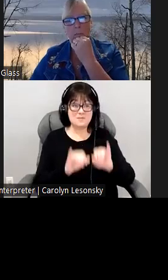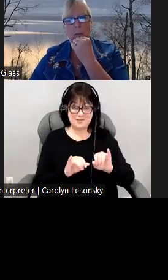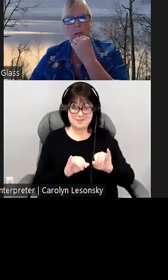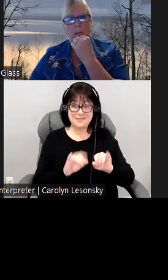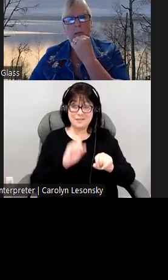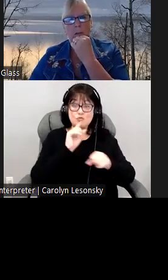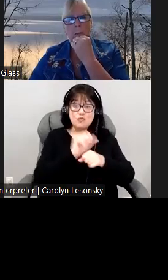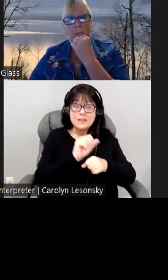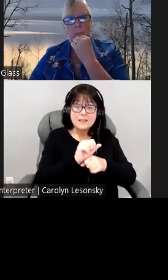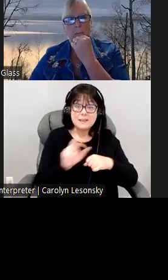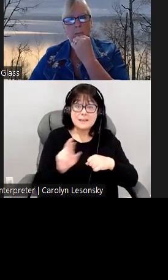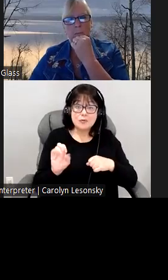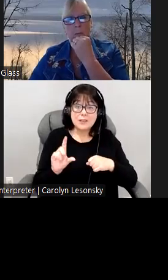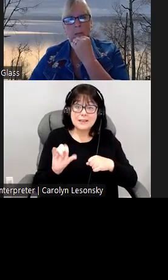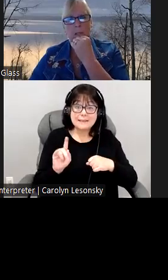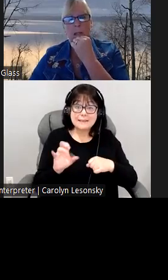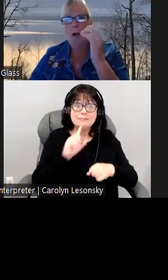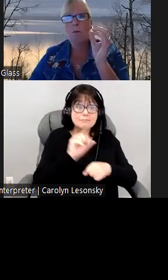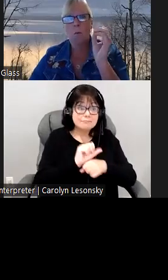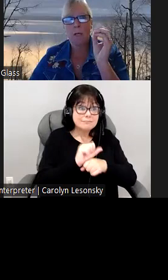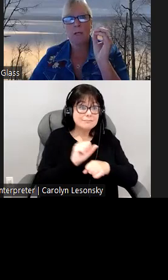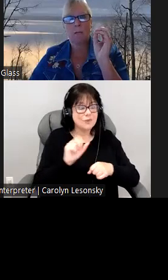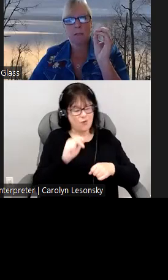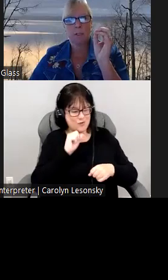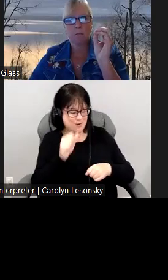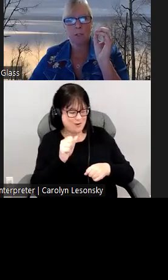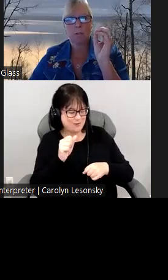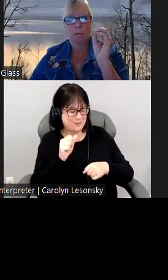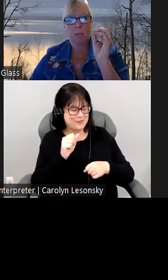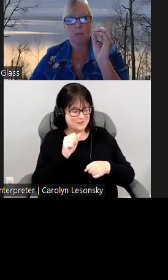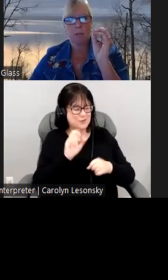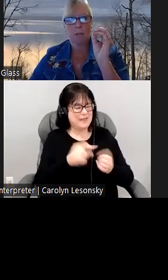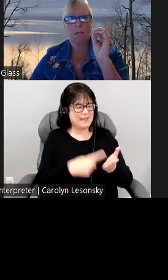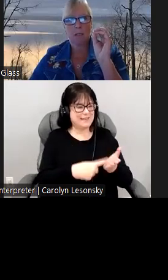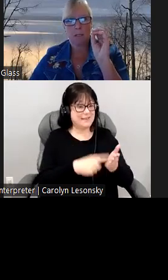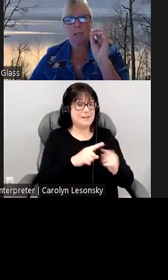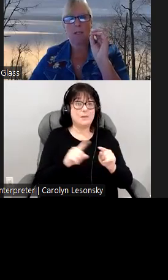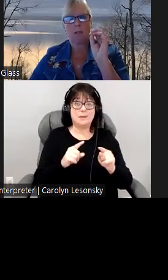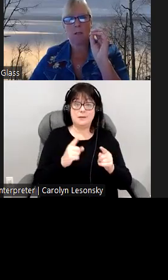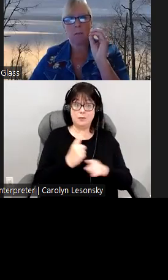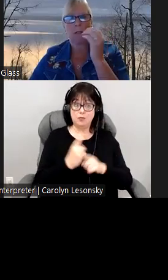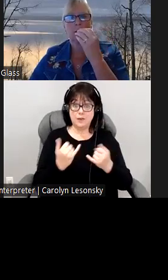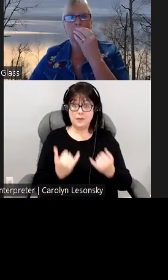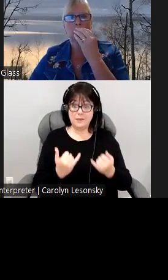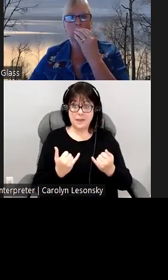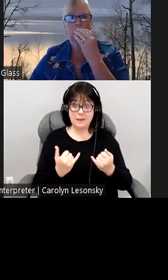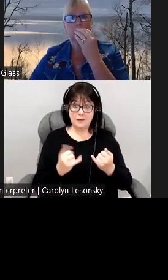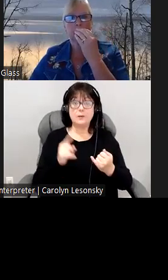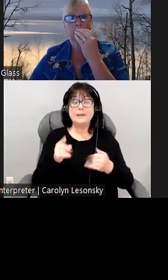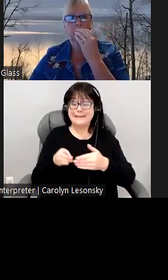But right now, the way the completion measure is written, It does say all